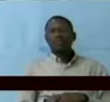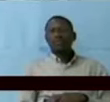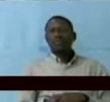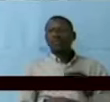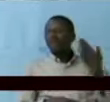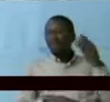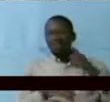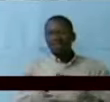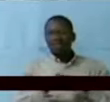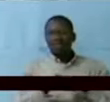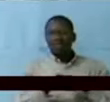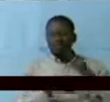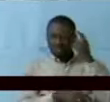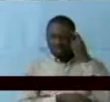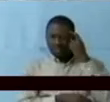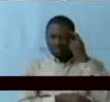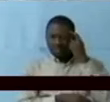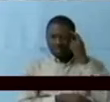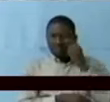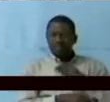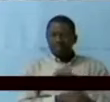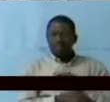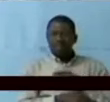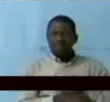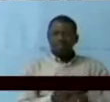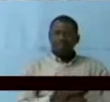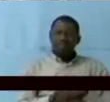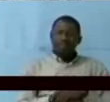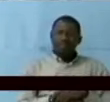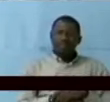immediately sensed that this is